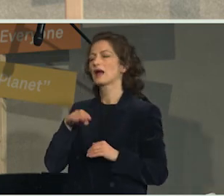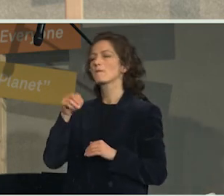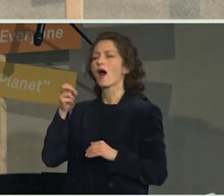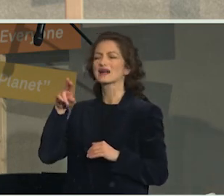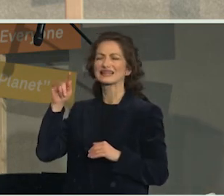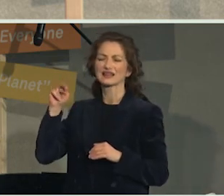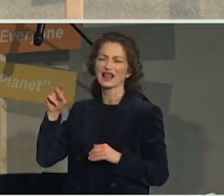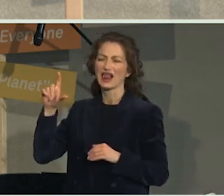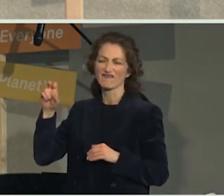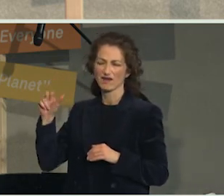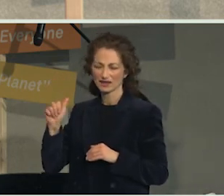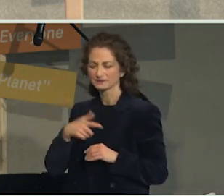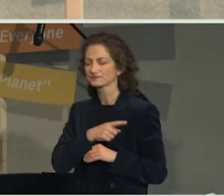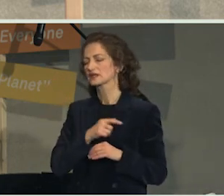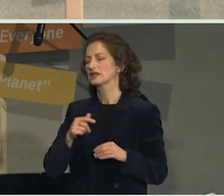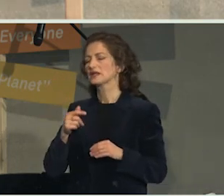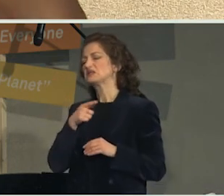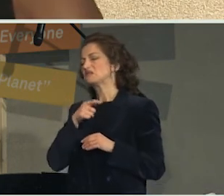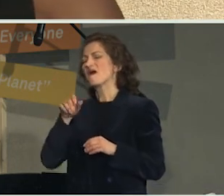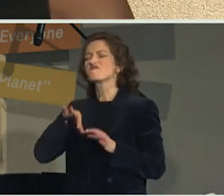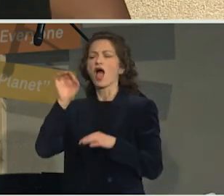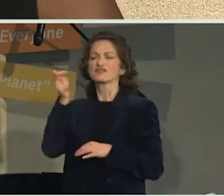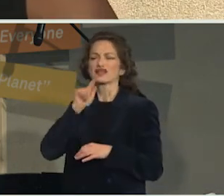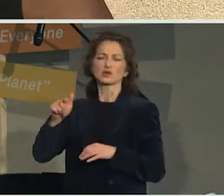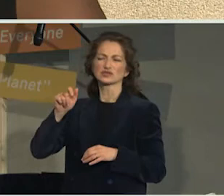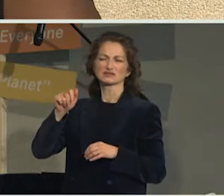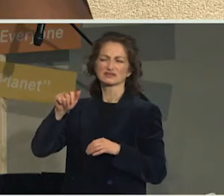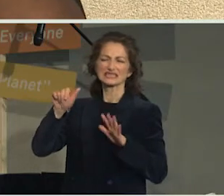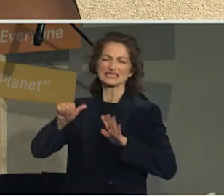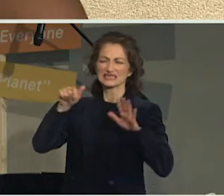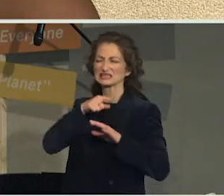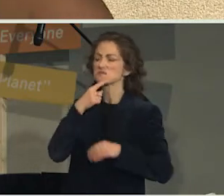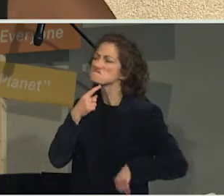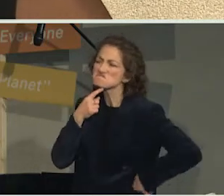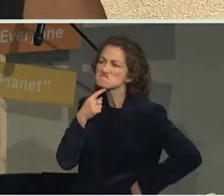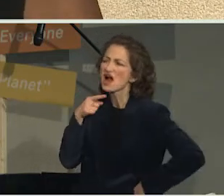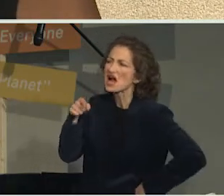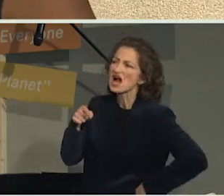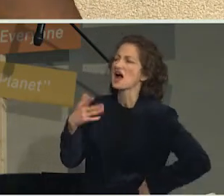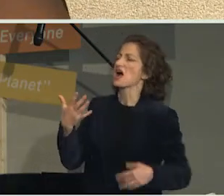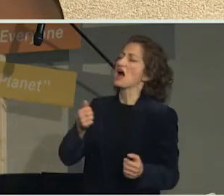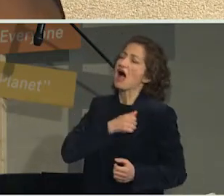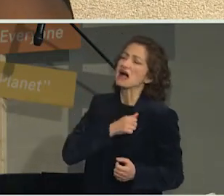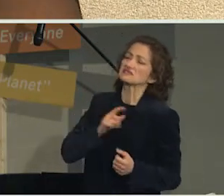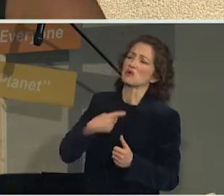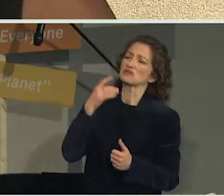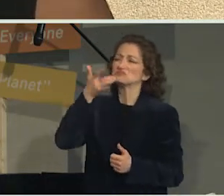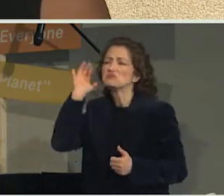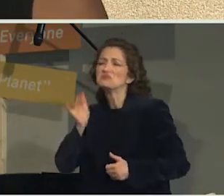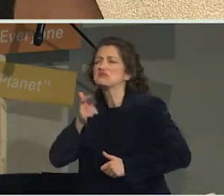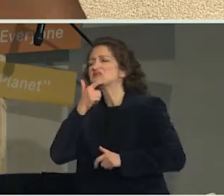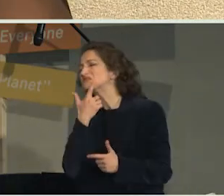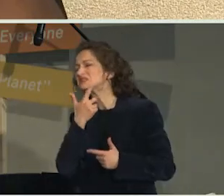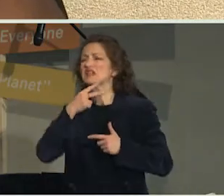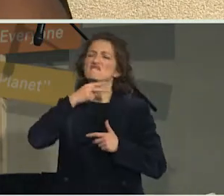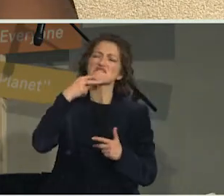to the 2016 election seems to suggest that it wasn't patriarchy, homophobia, transphobia, xenophobia,